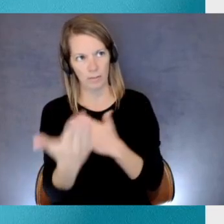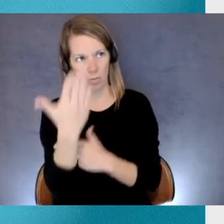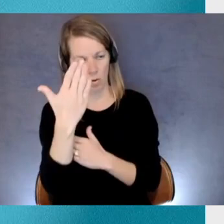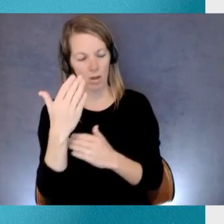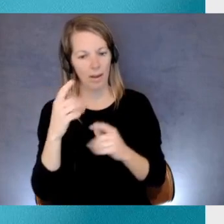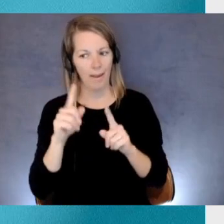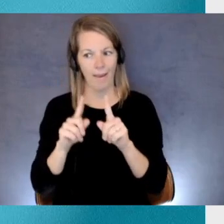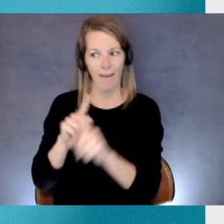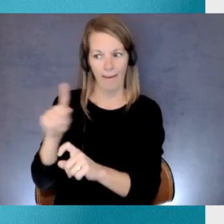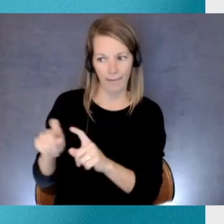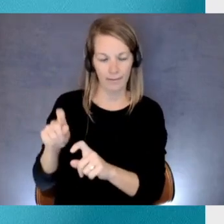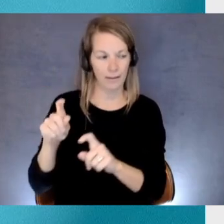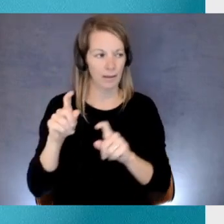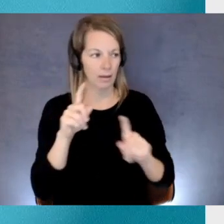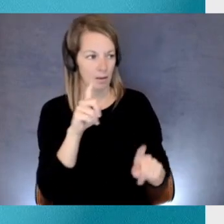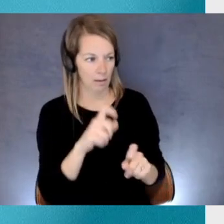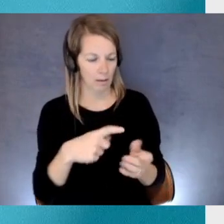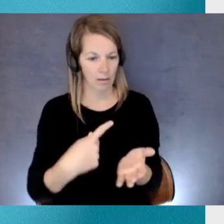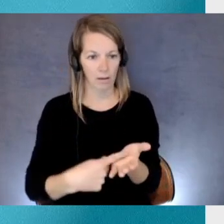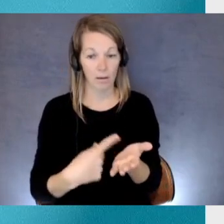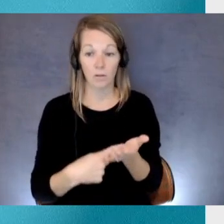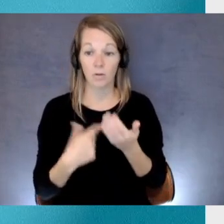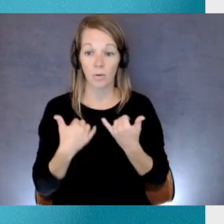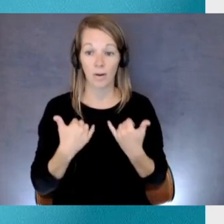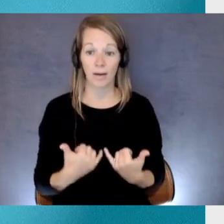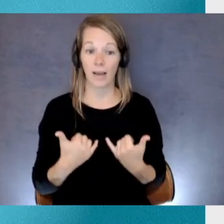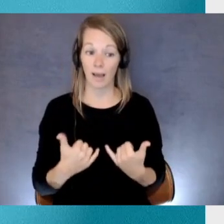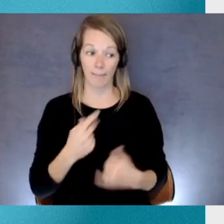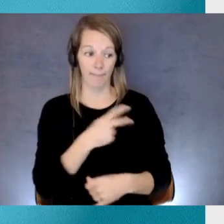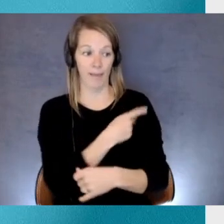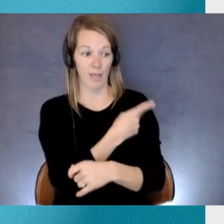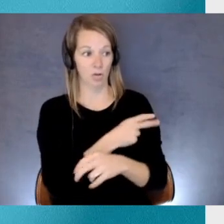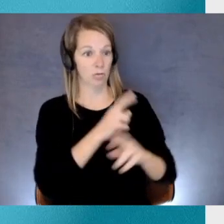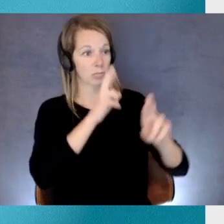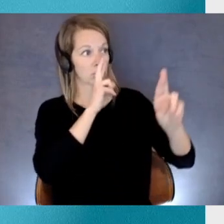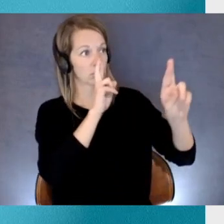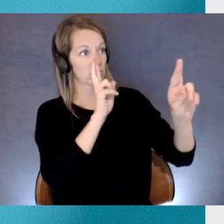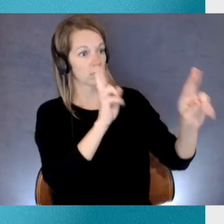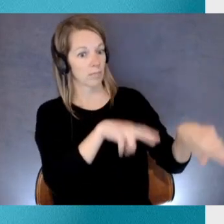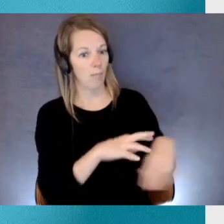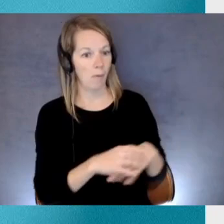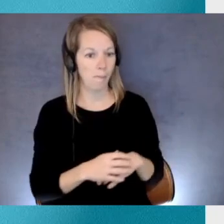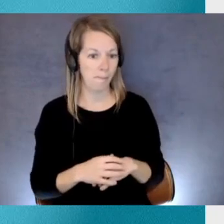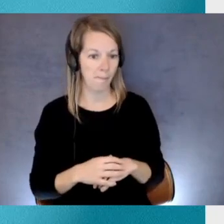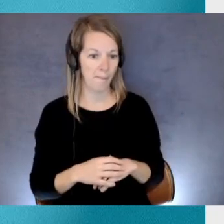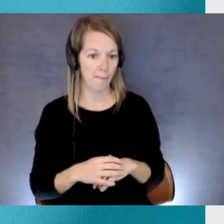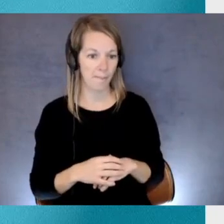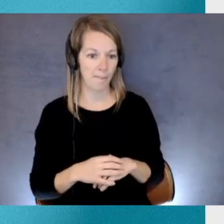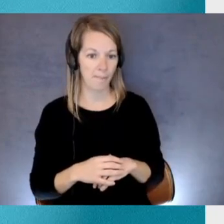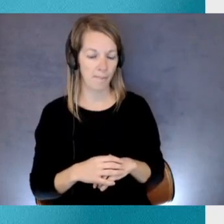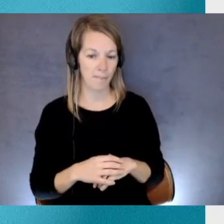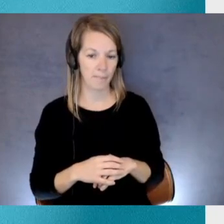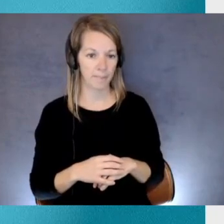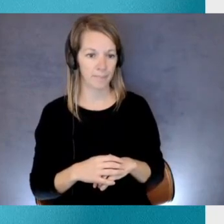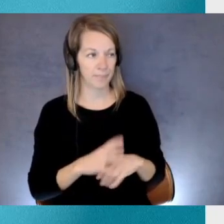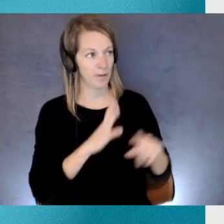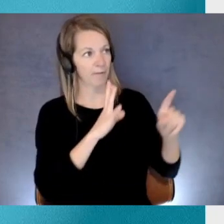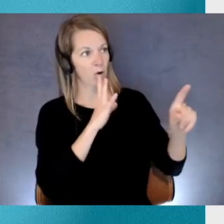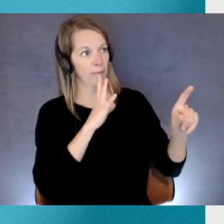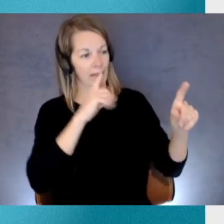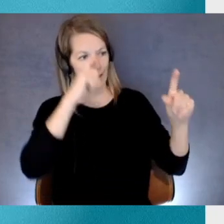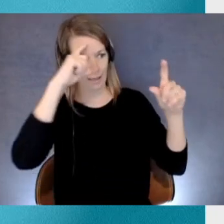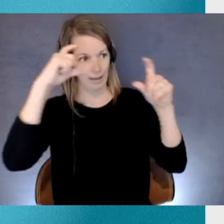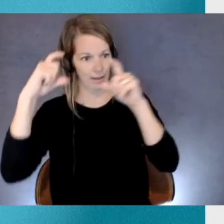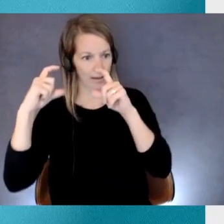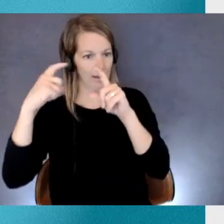asking questions and things like that. So now the patient's responding. The patient is responding either verbally and